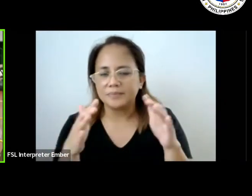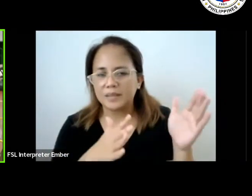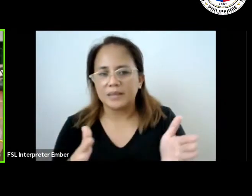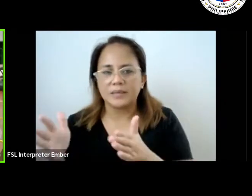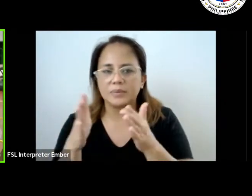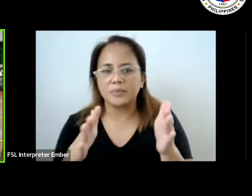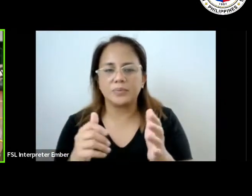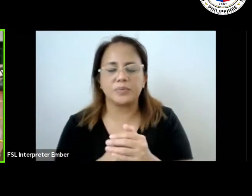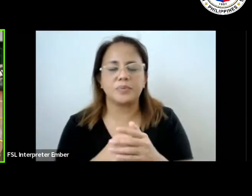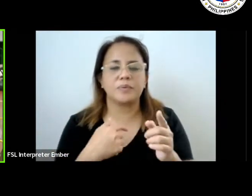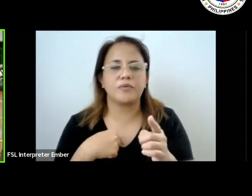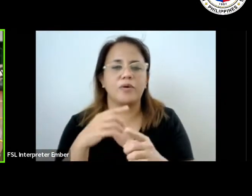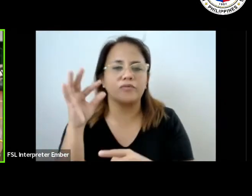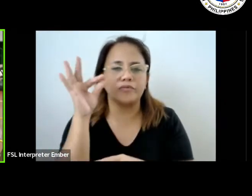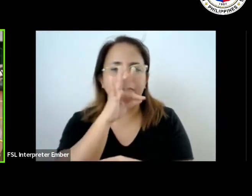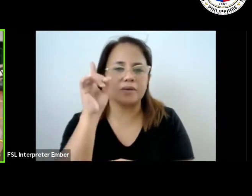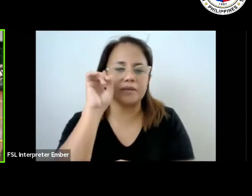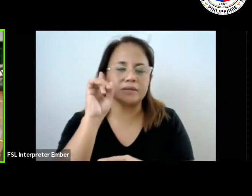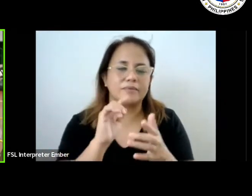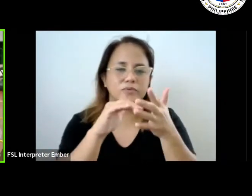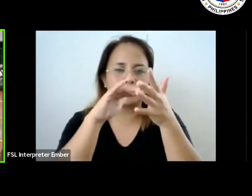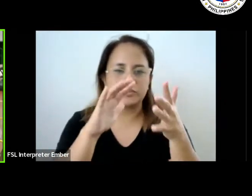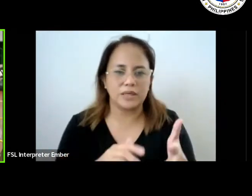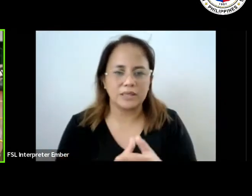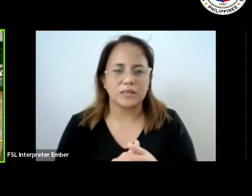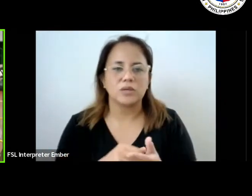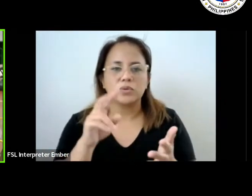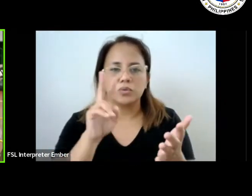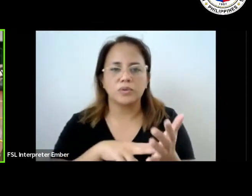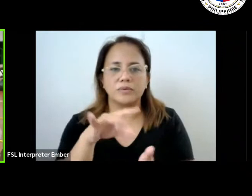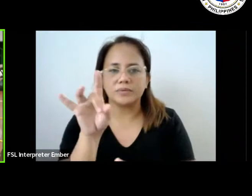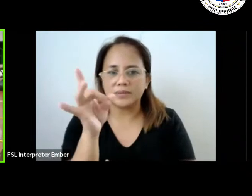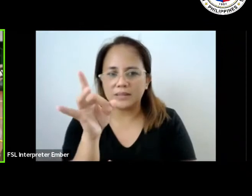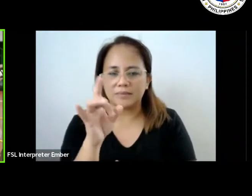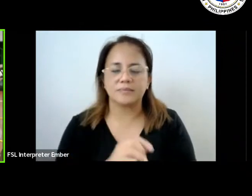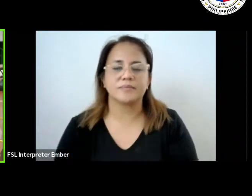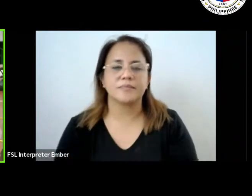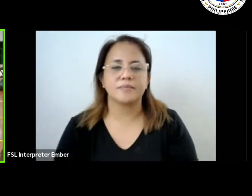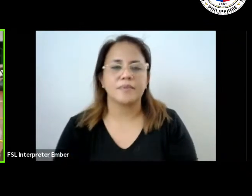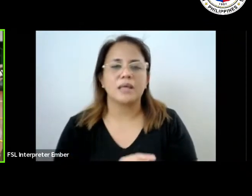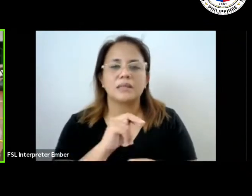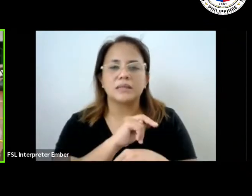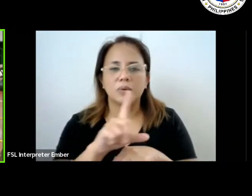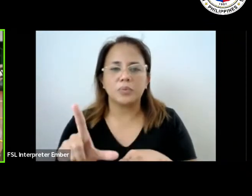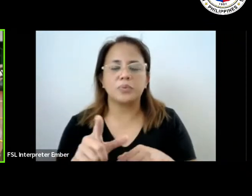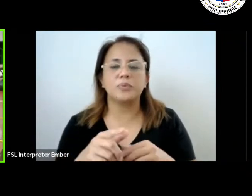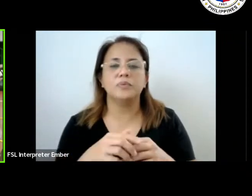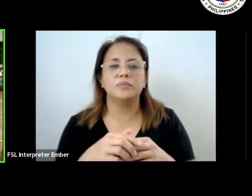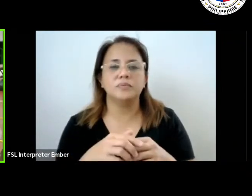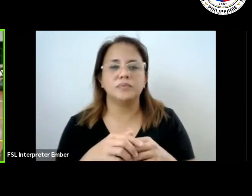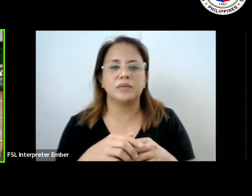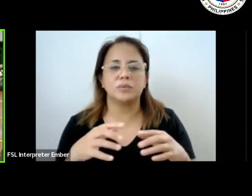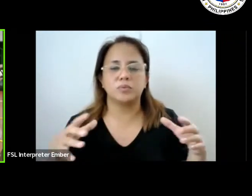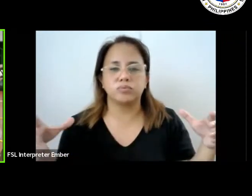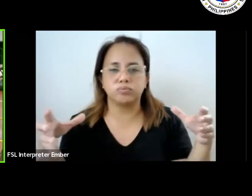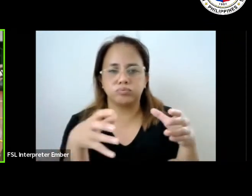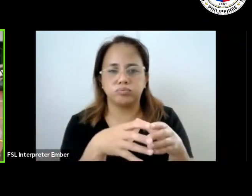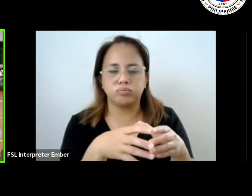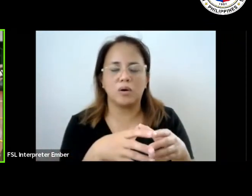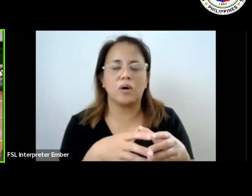Multiliteracy for Filipino Deaf Learners, 2018. National Council for Children's